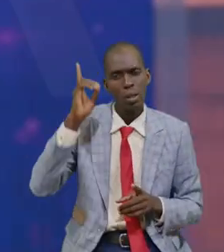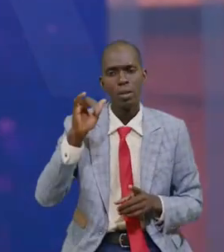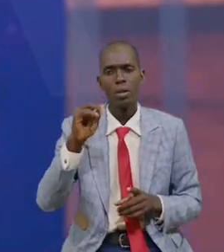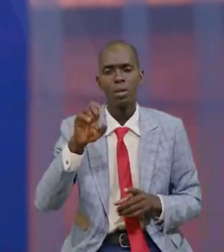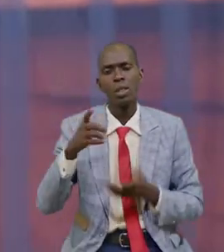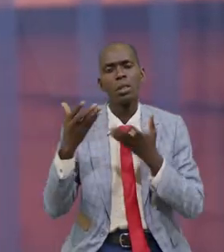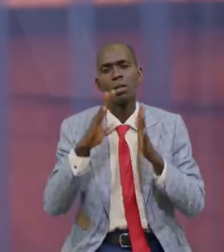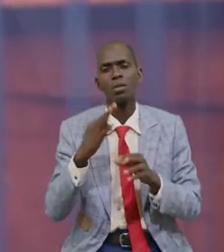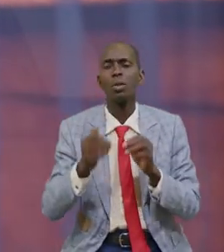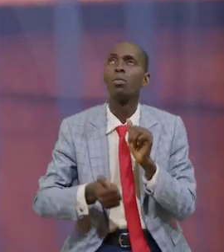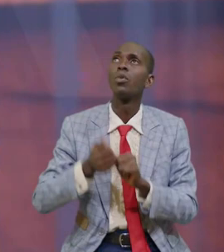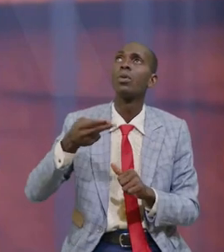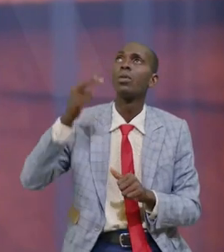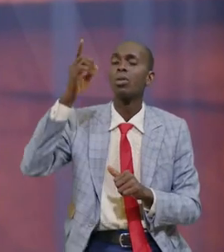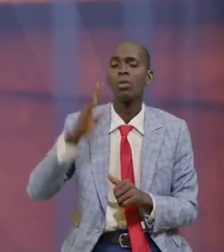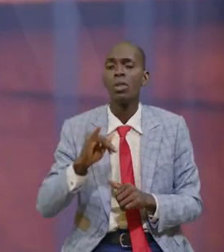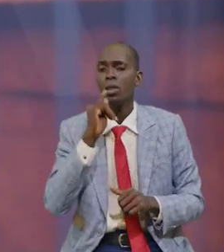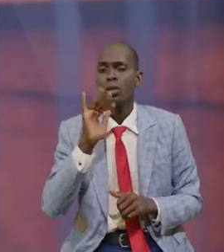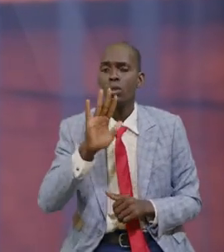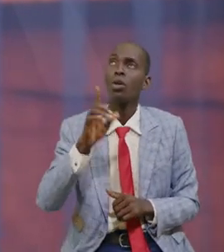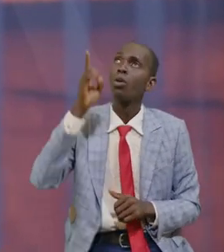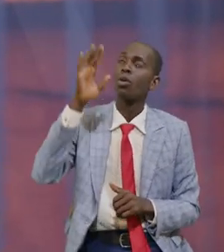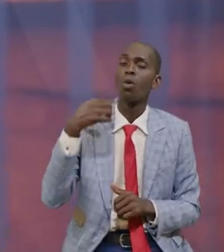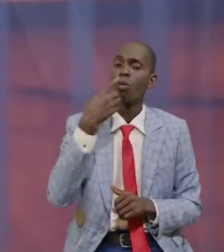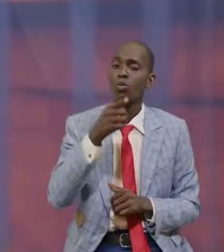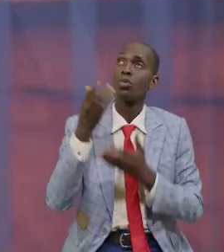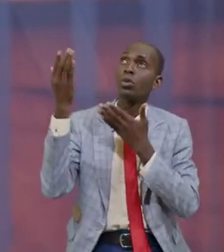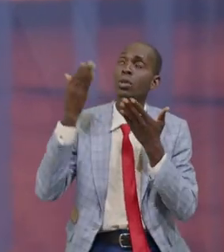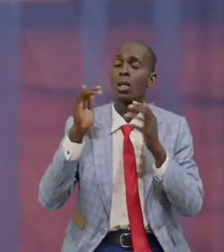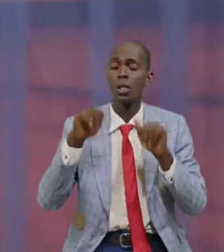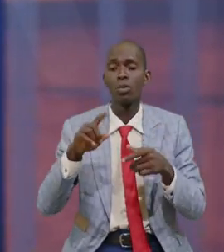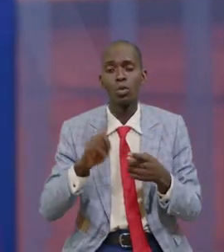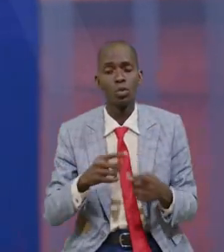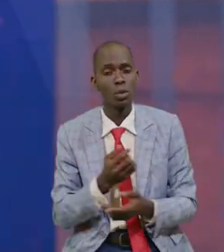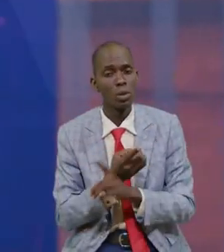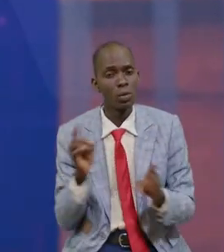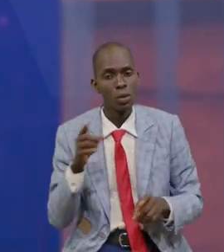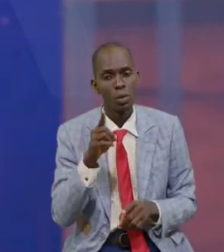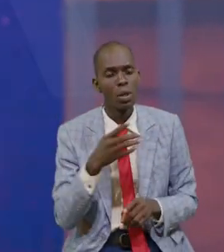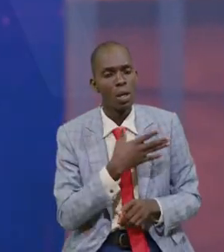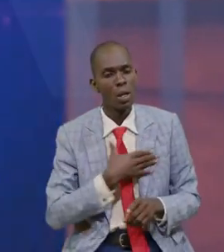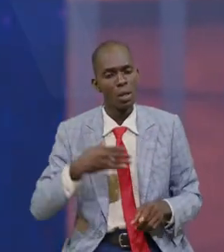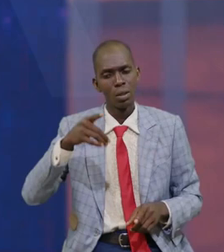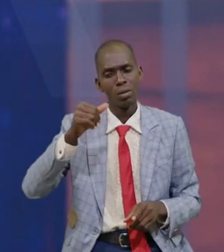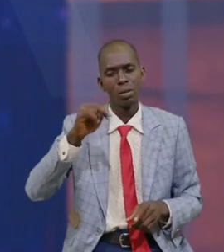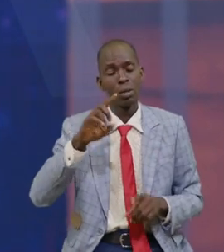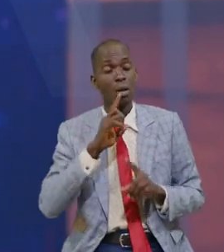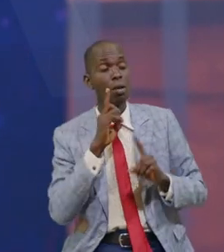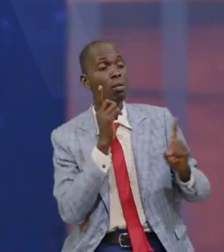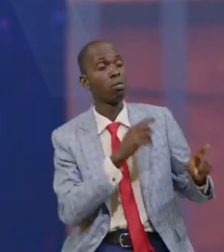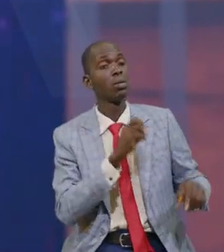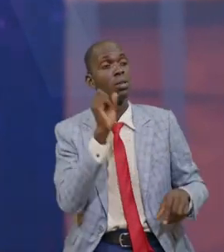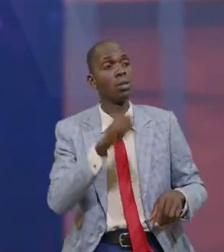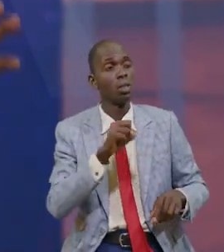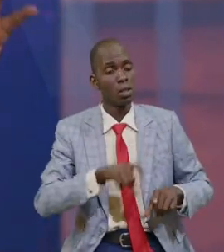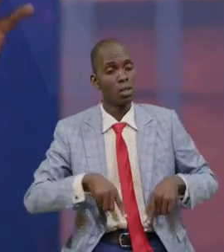serve able to deliver you? And Daniel replied, he said, live